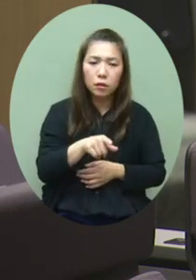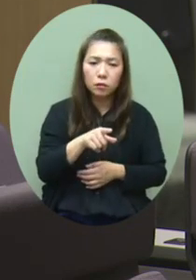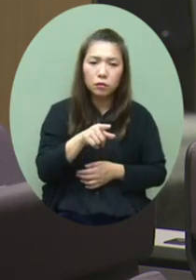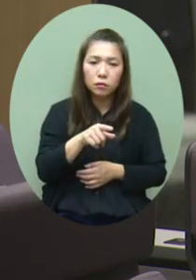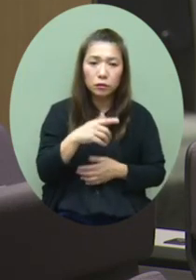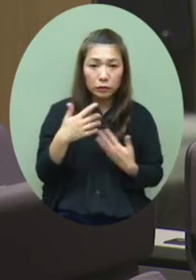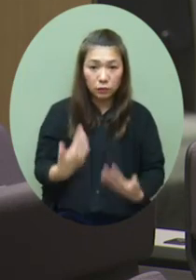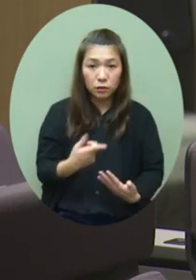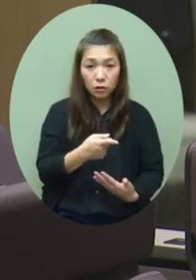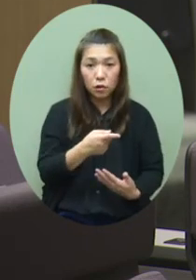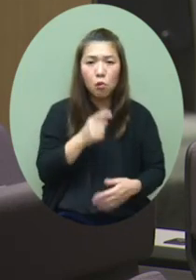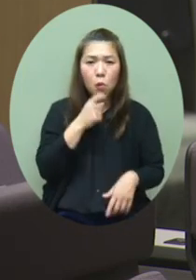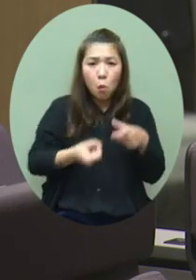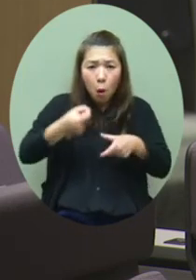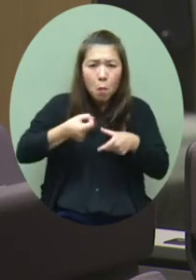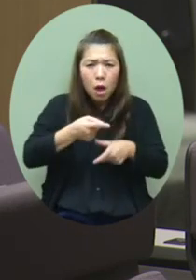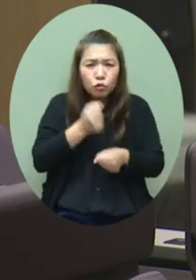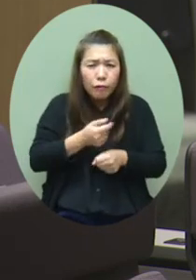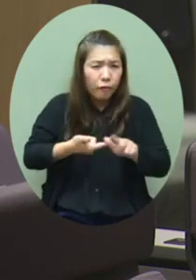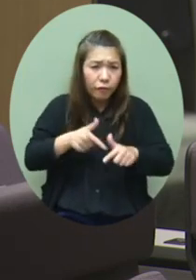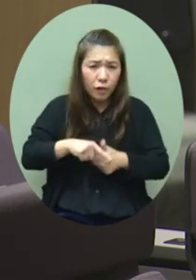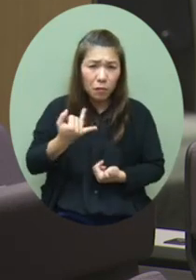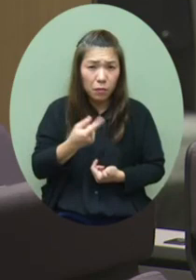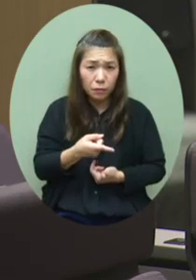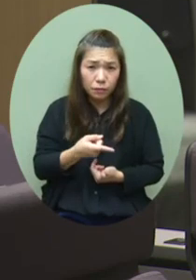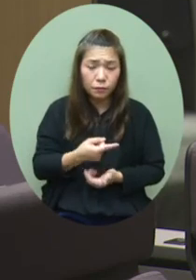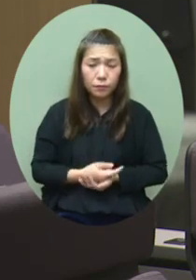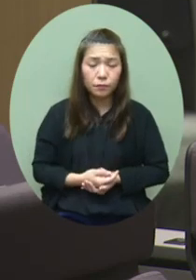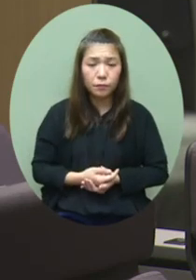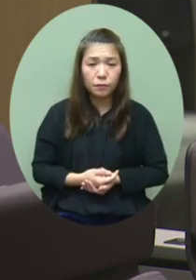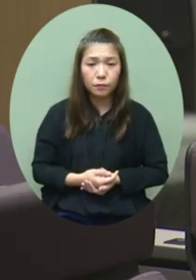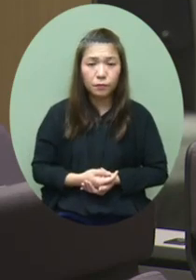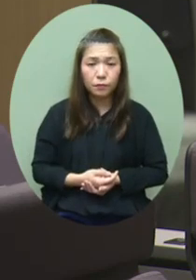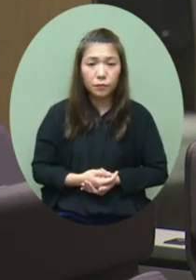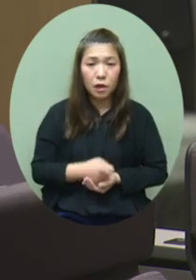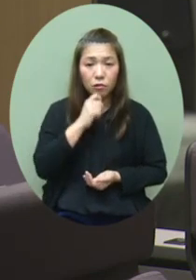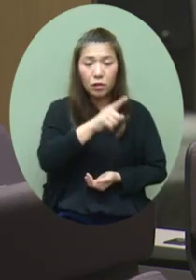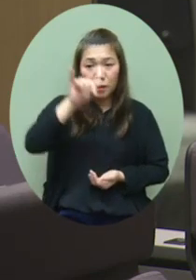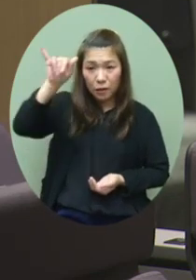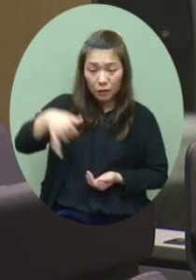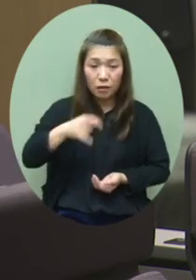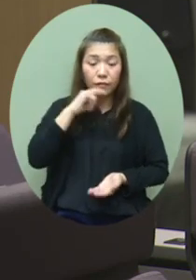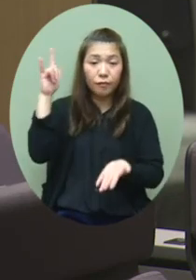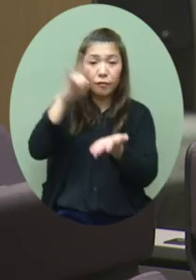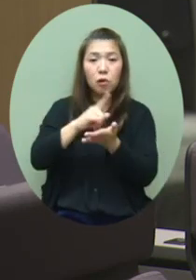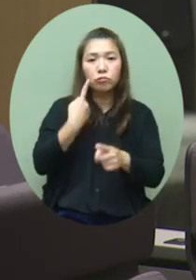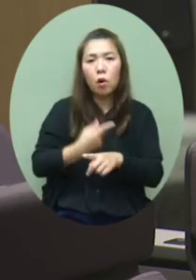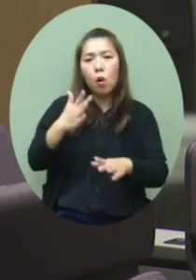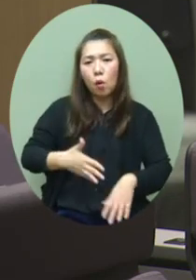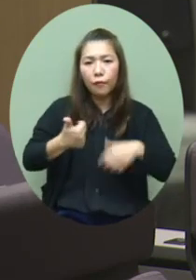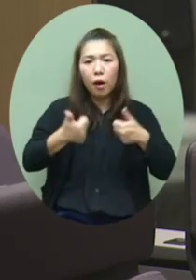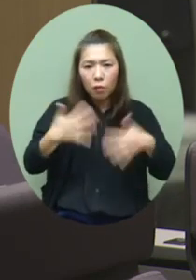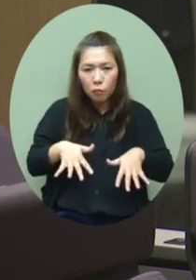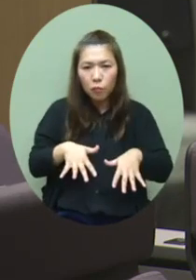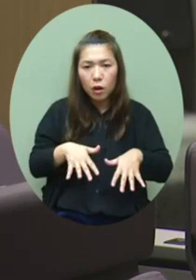policy to require travellers whowere recently recovered to undertake